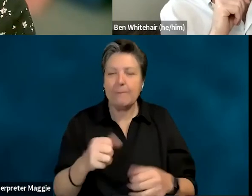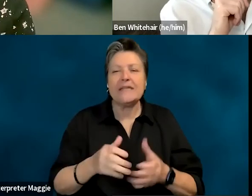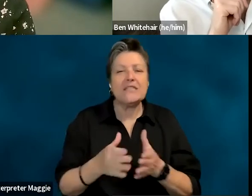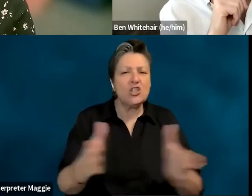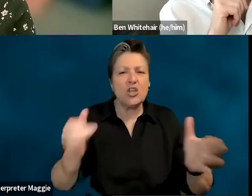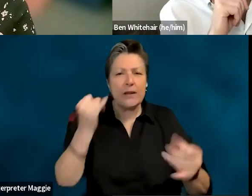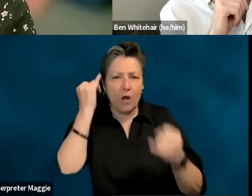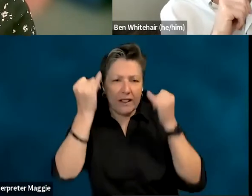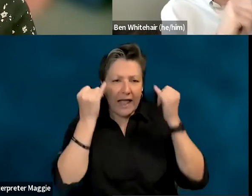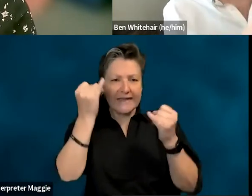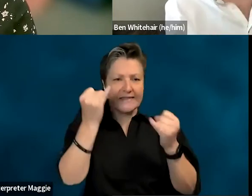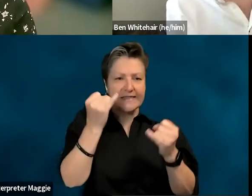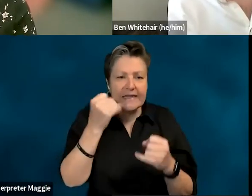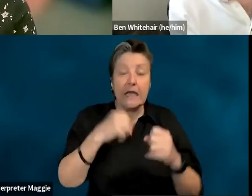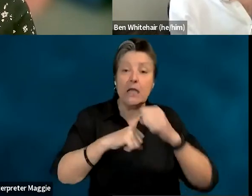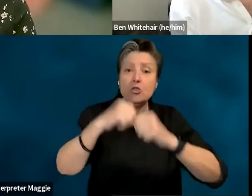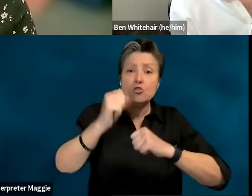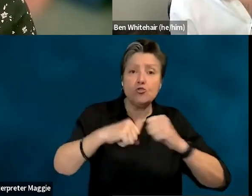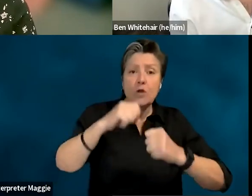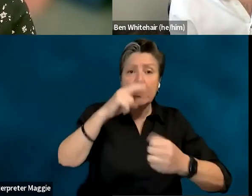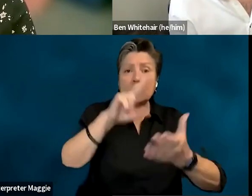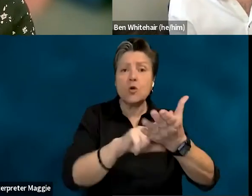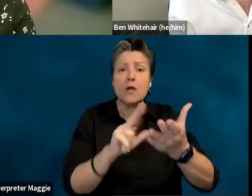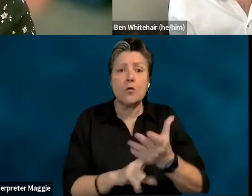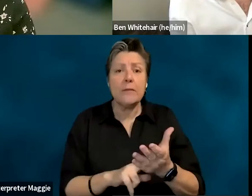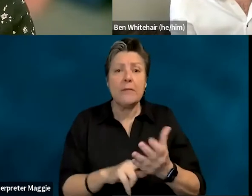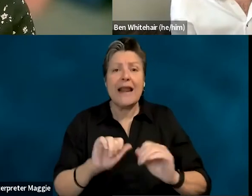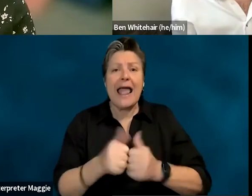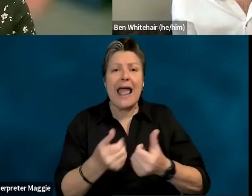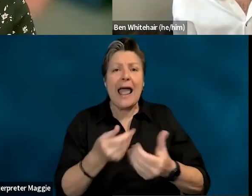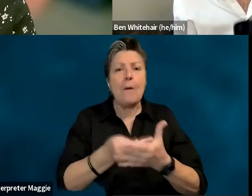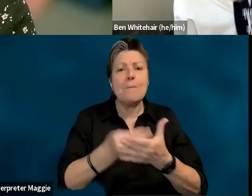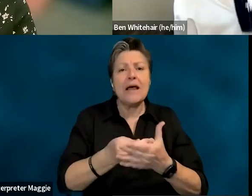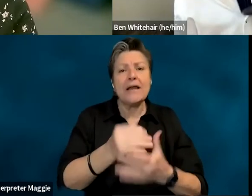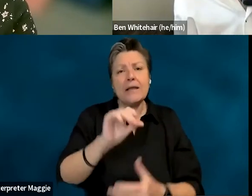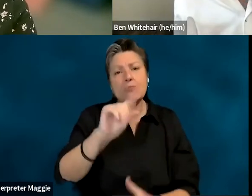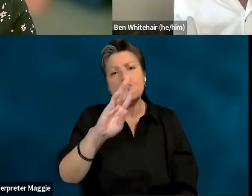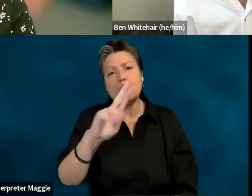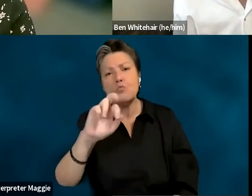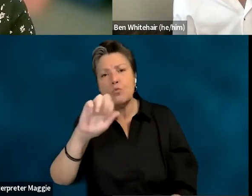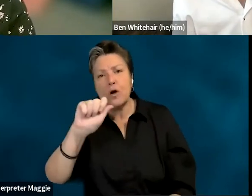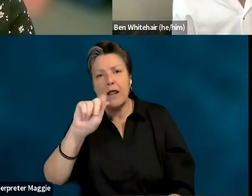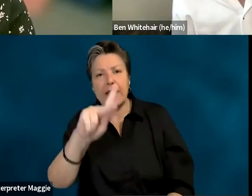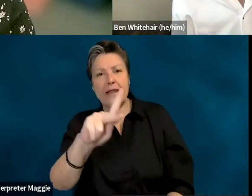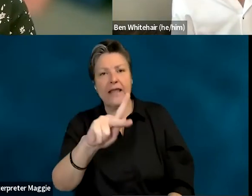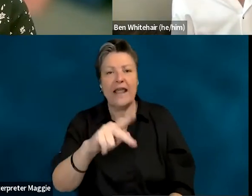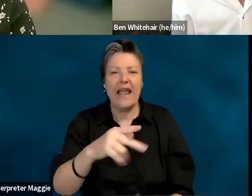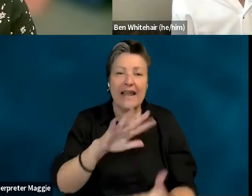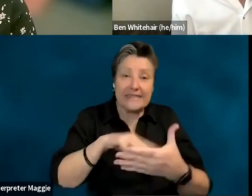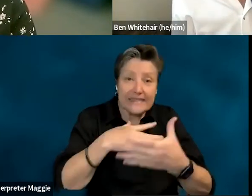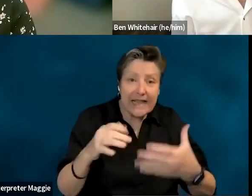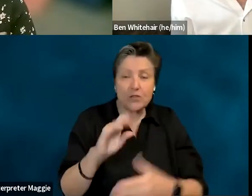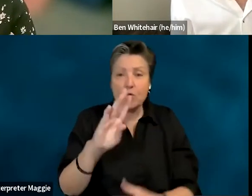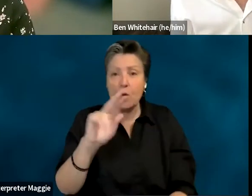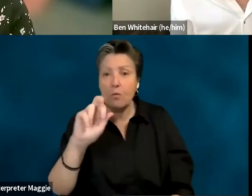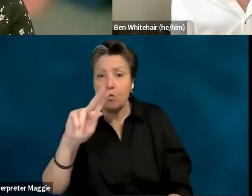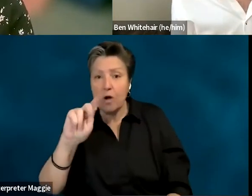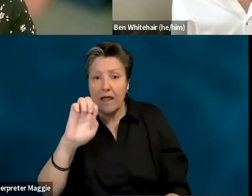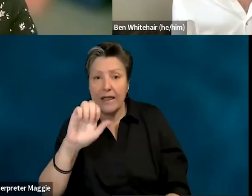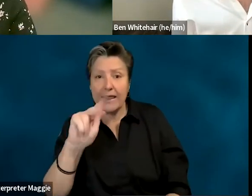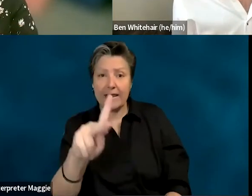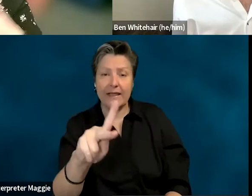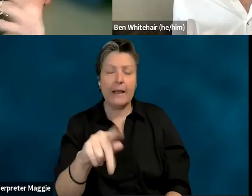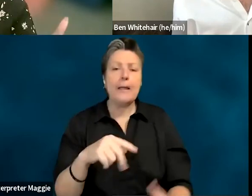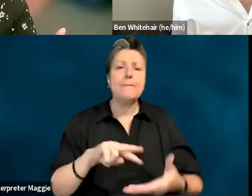the structure of the agreement and how money breaks and schedule breaks play into the terms that apply to your employment is, as an